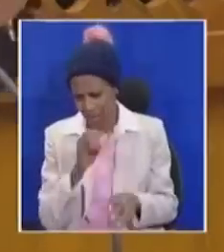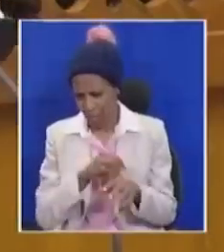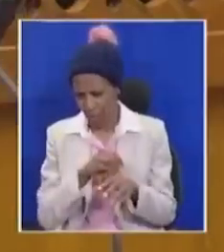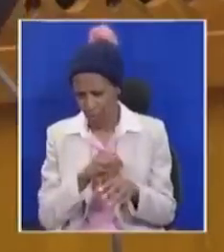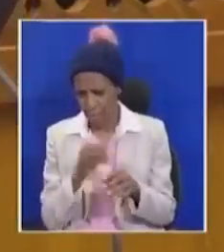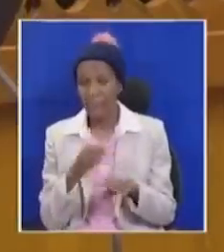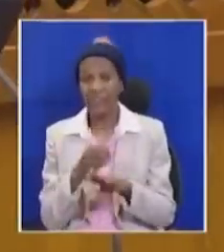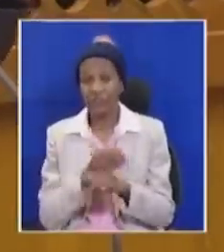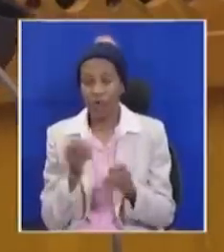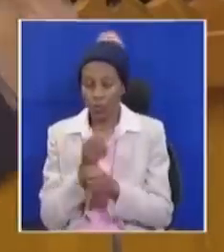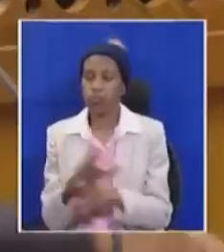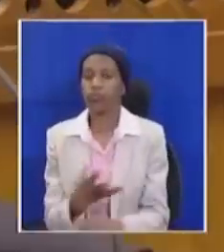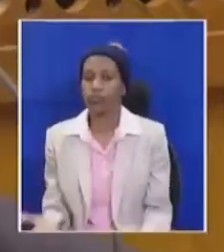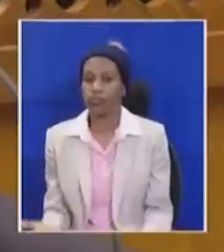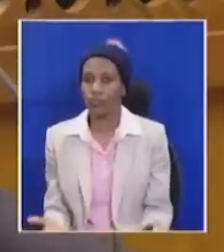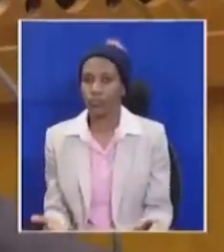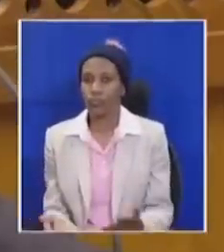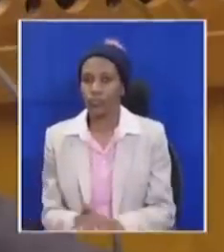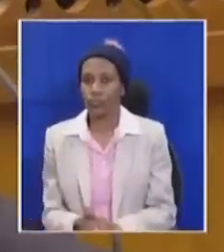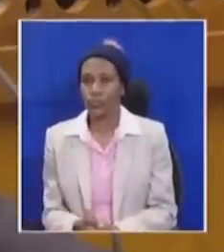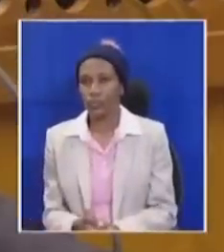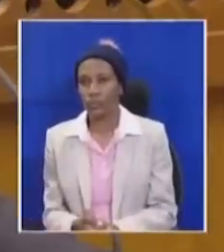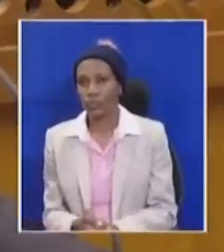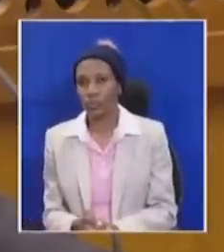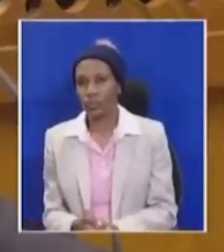when things are not going right.